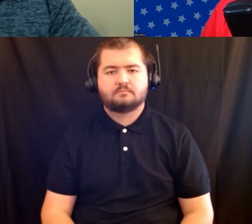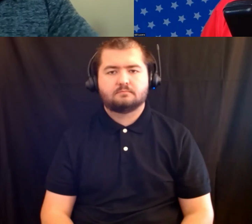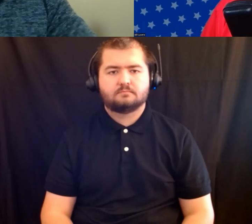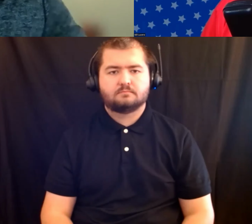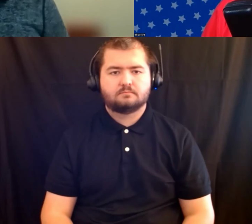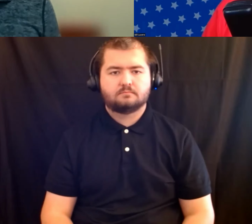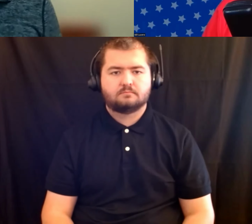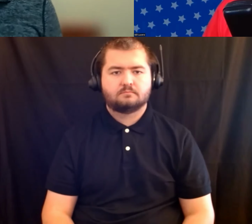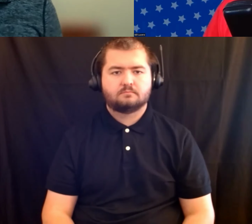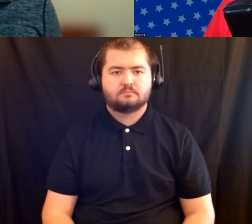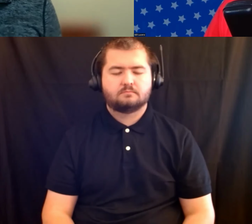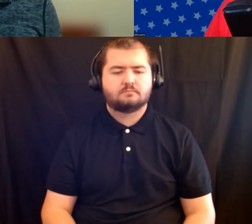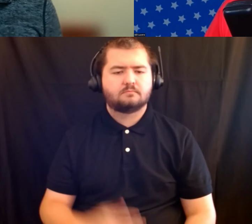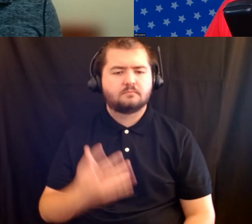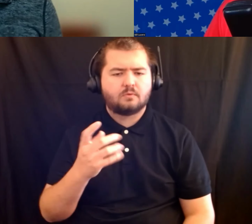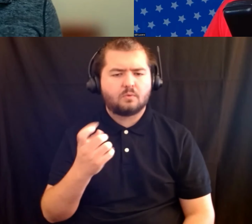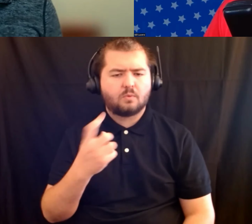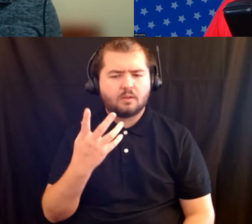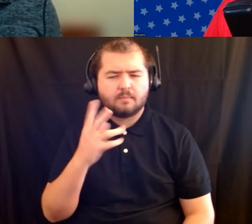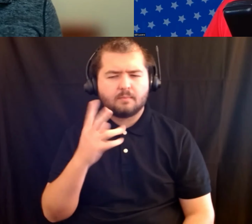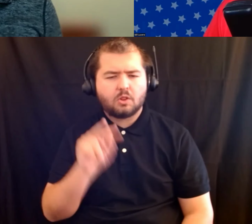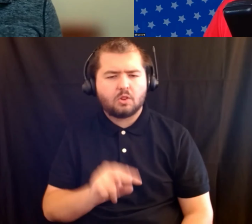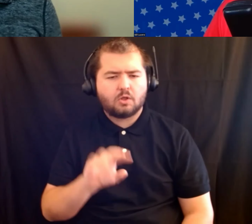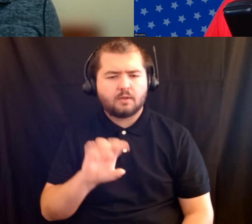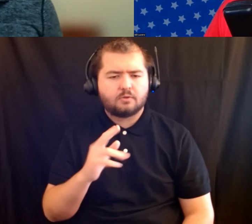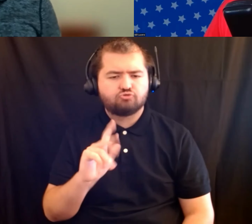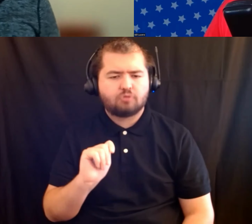What was the question? I'm sorry, let me go to the chat.